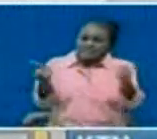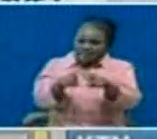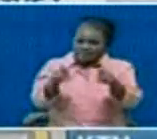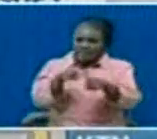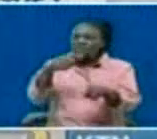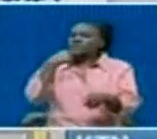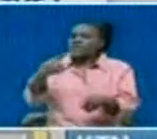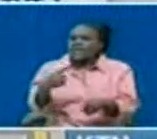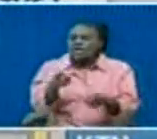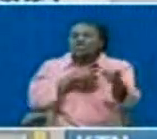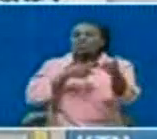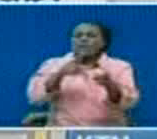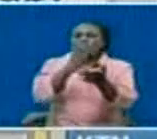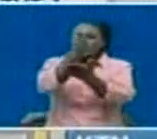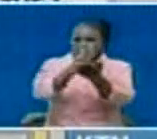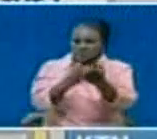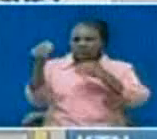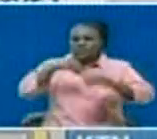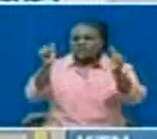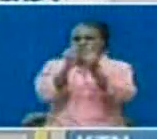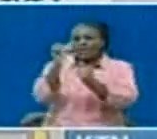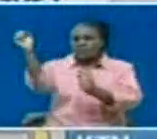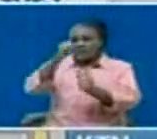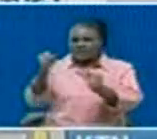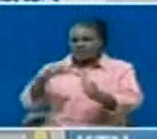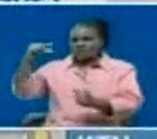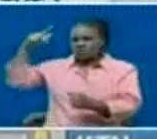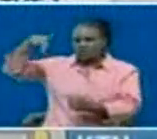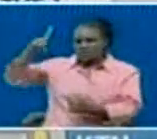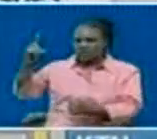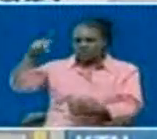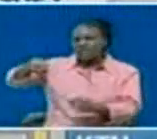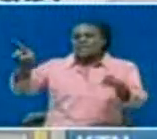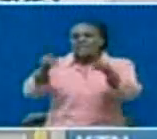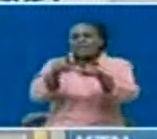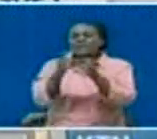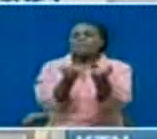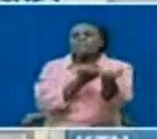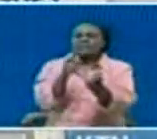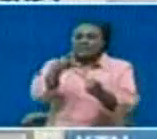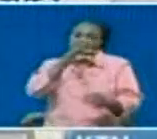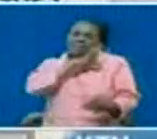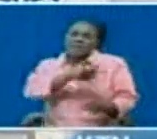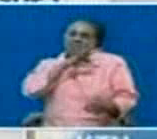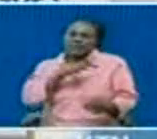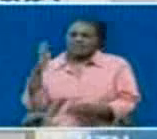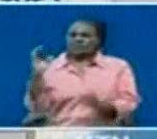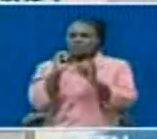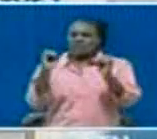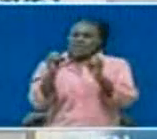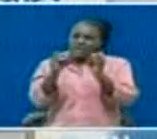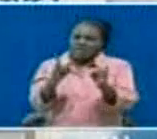they add that the tourism sector, which contributes 10% to Kenya's GDP, as well as businesses in it, will benefit if security